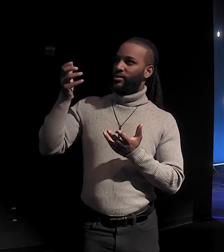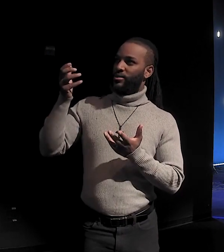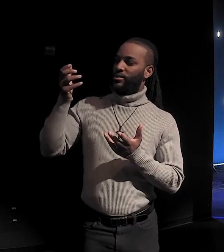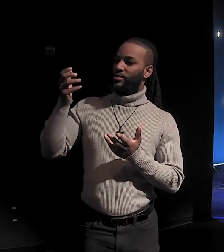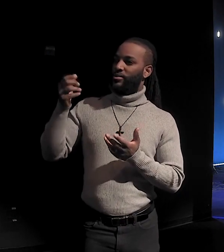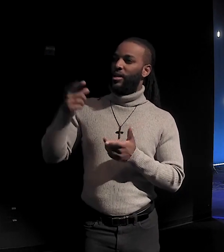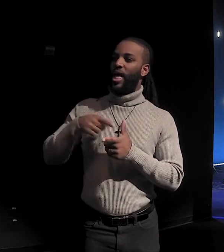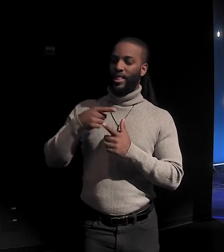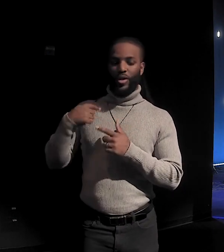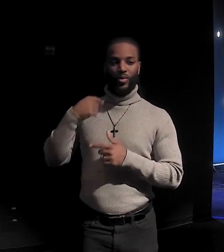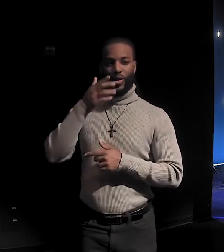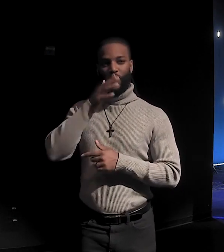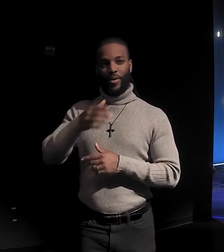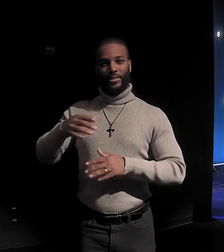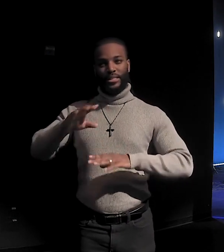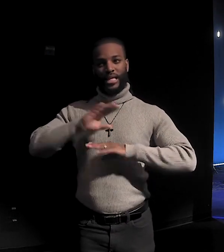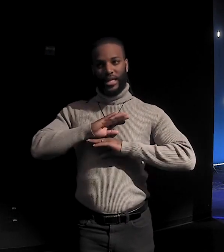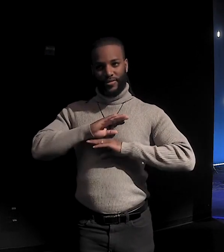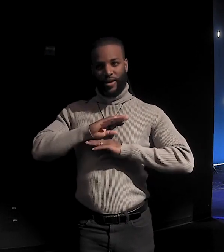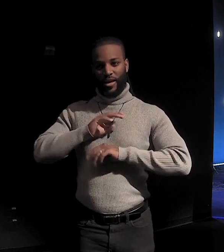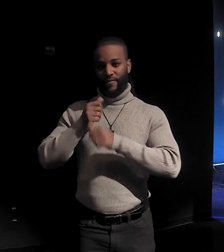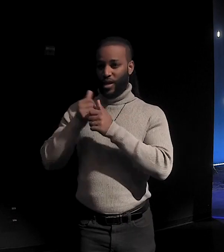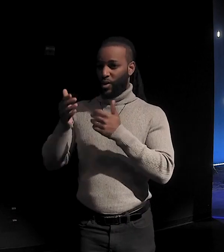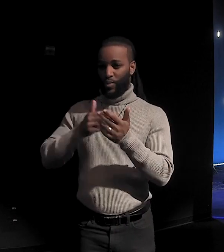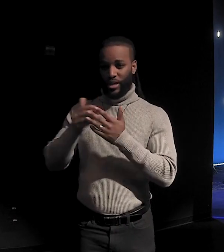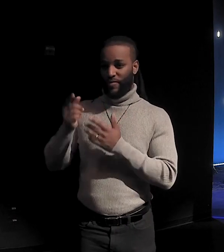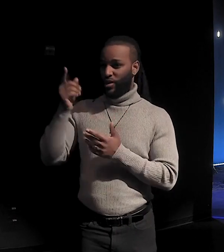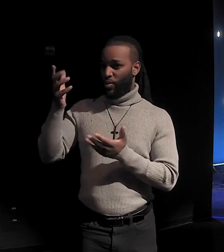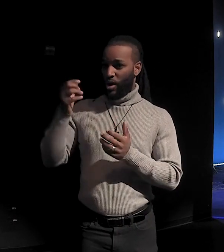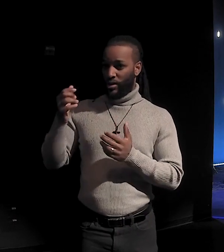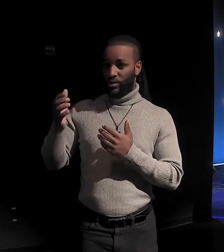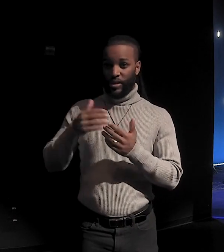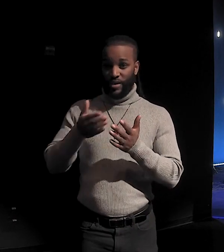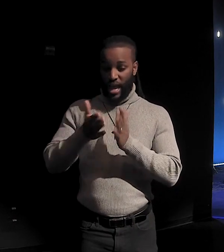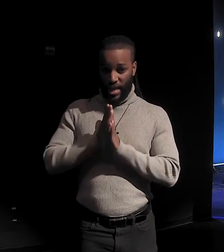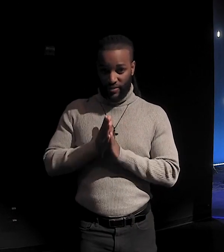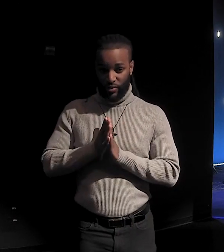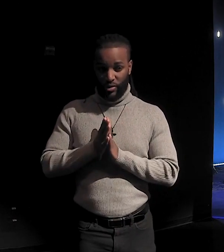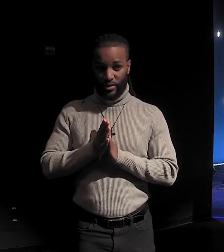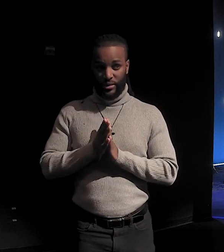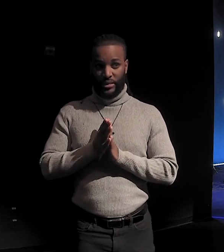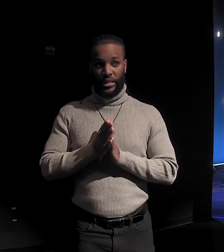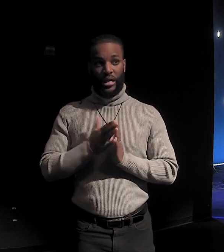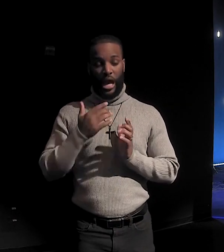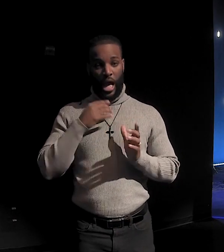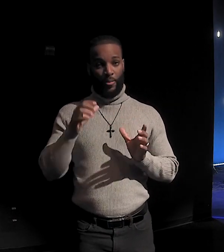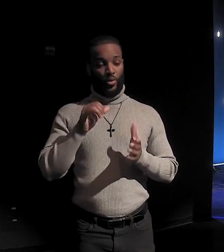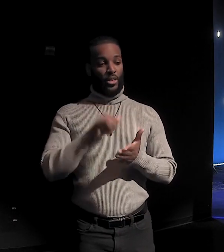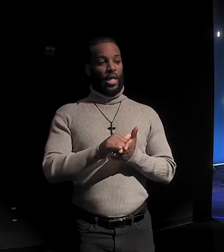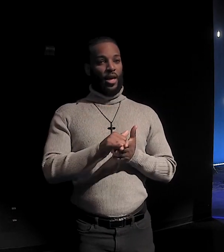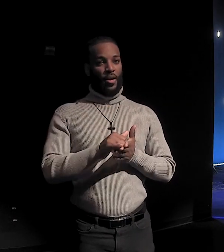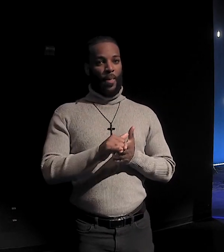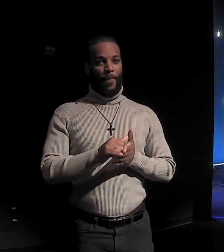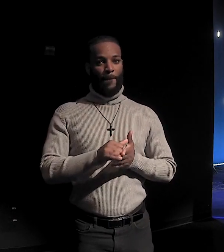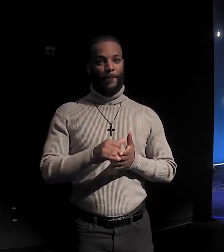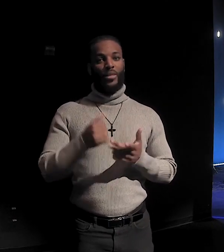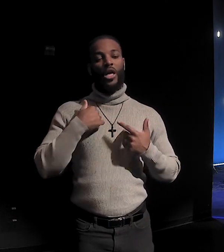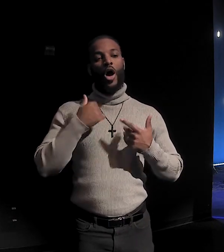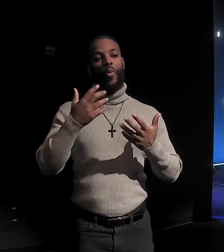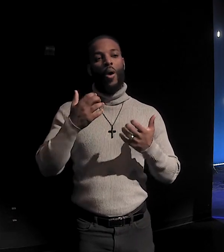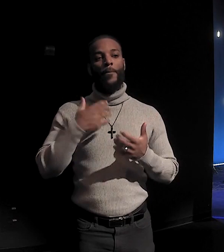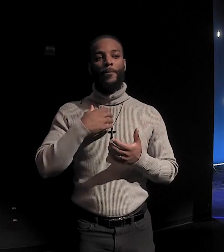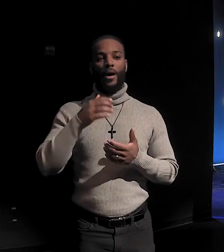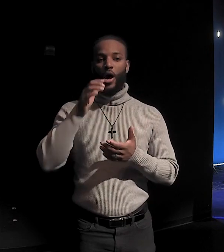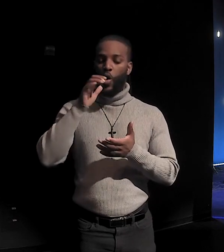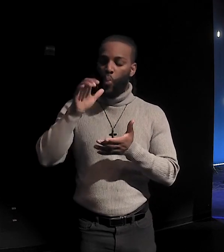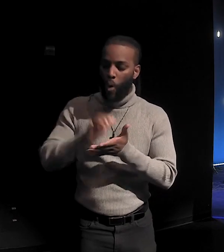then we'll be satisfied in Him. And then we'll do what He wants and what we ask for. He'll be like, I'm doing that. And I want my wife to know